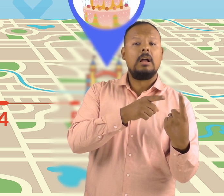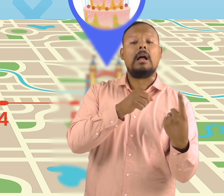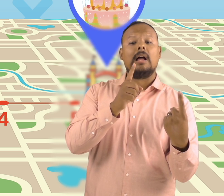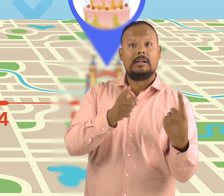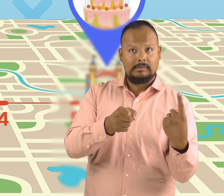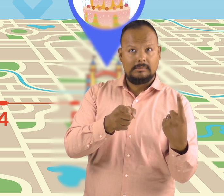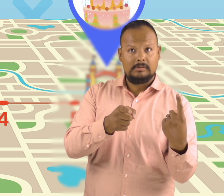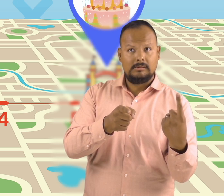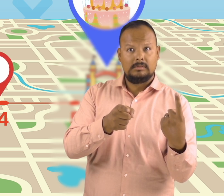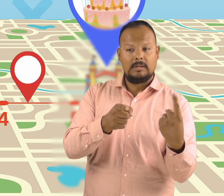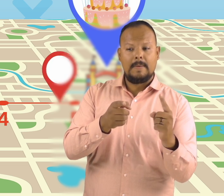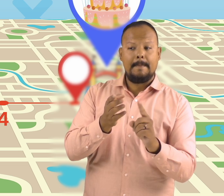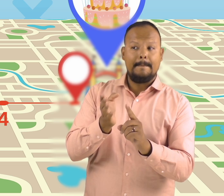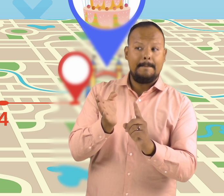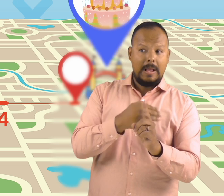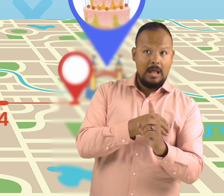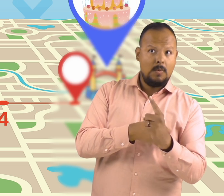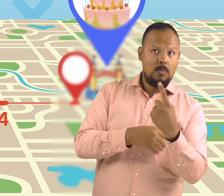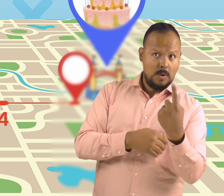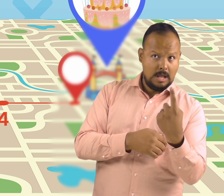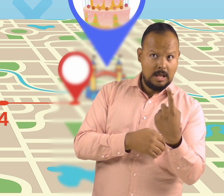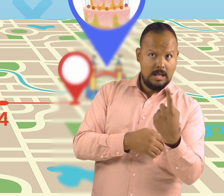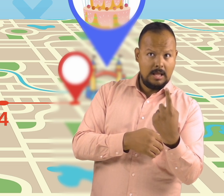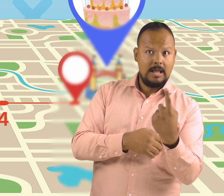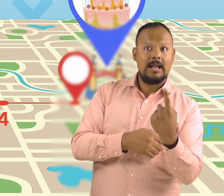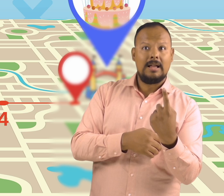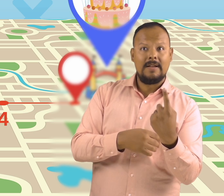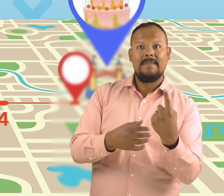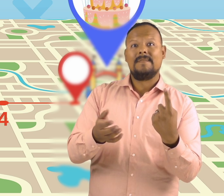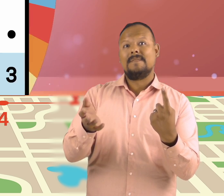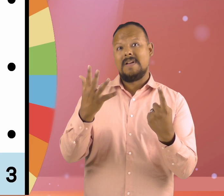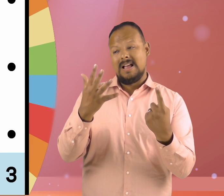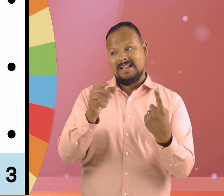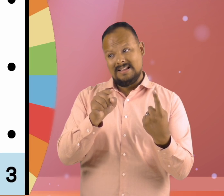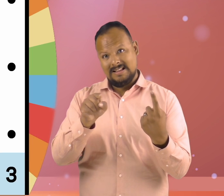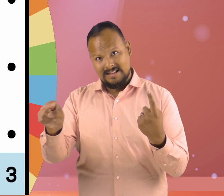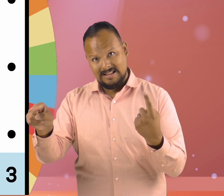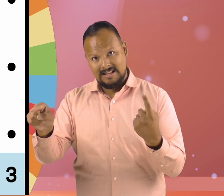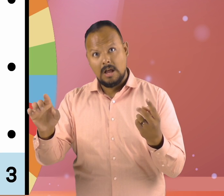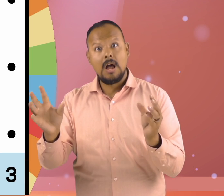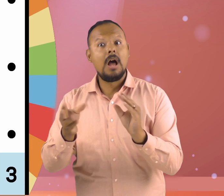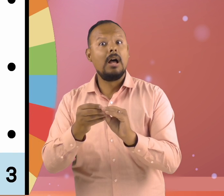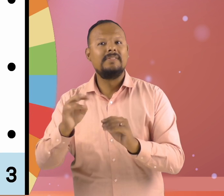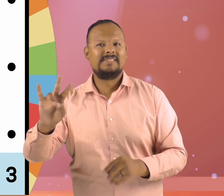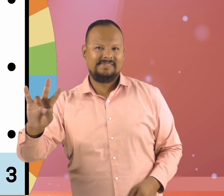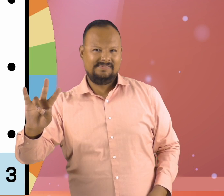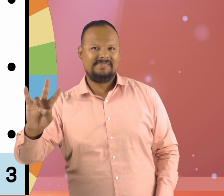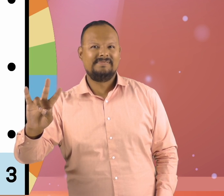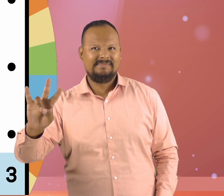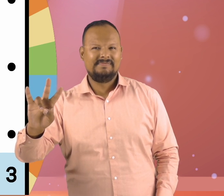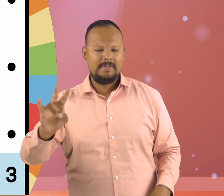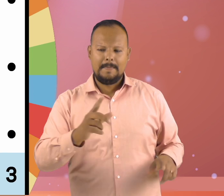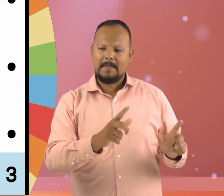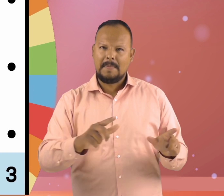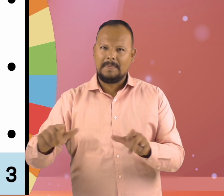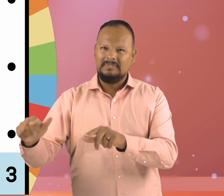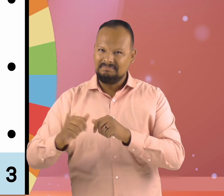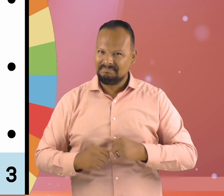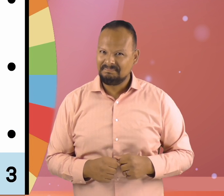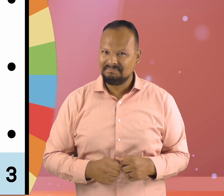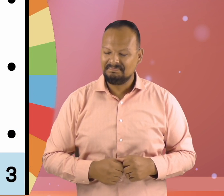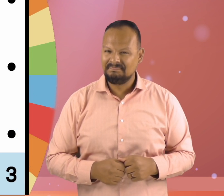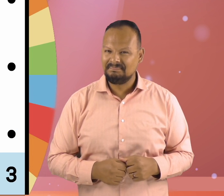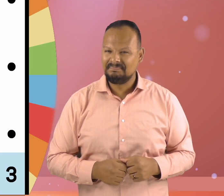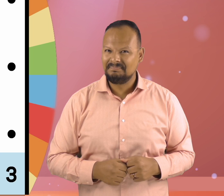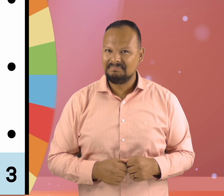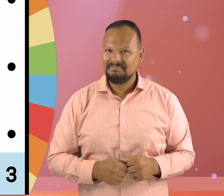more forward, for a total of 7 blocks. Absolute value bars are a grouping symbol, just